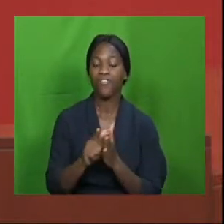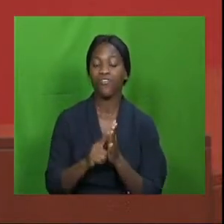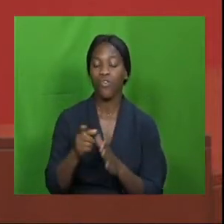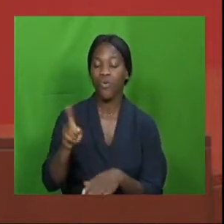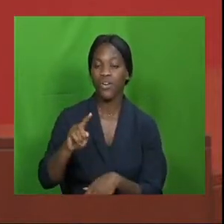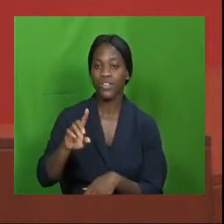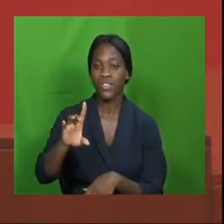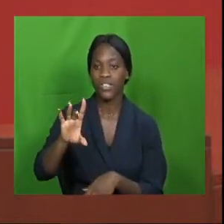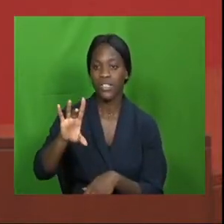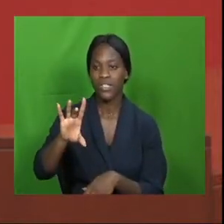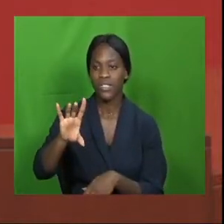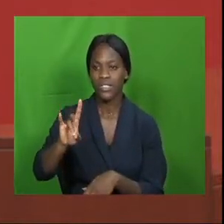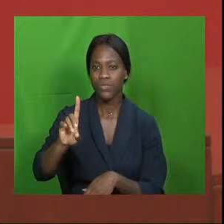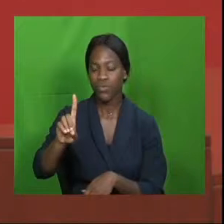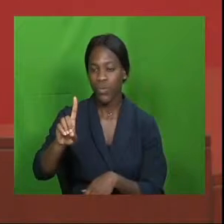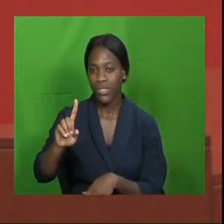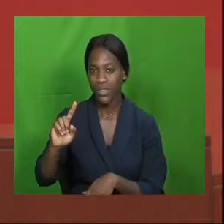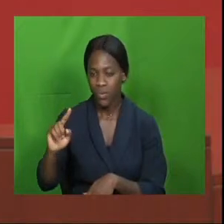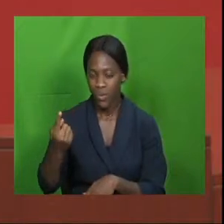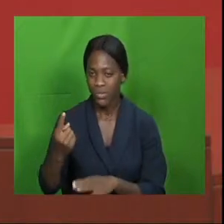171(1) of the Constitution.